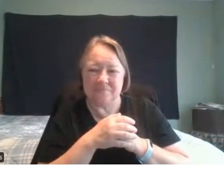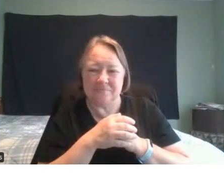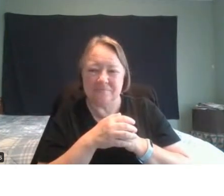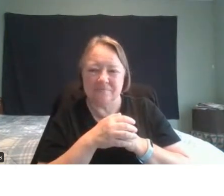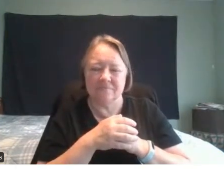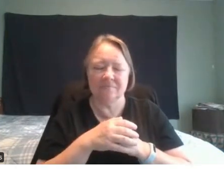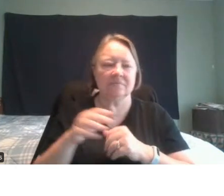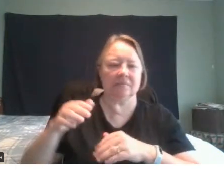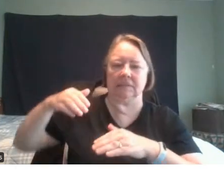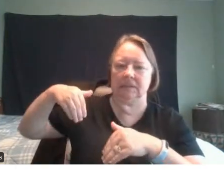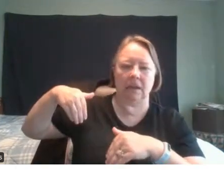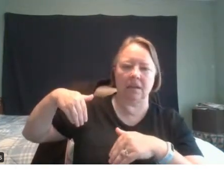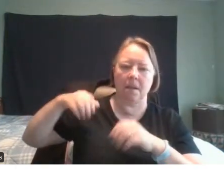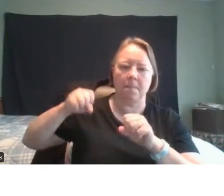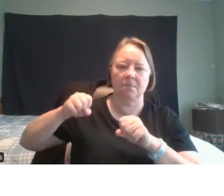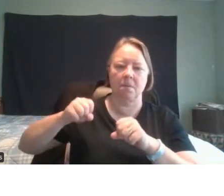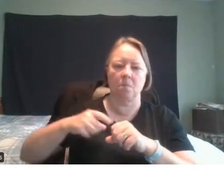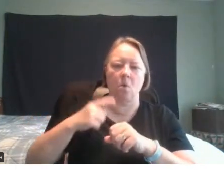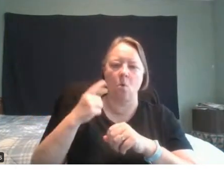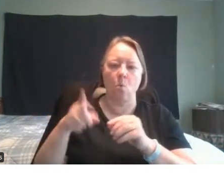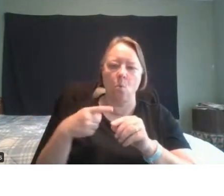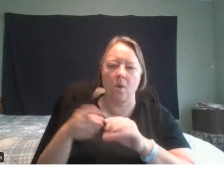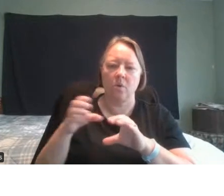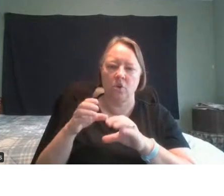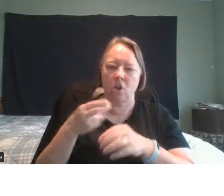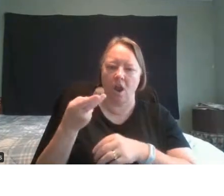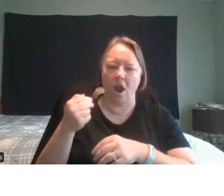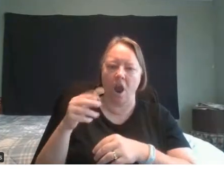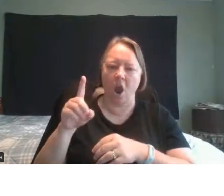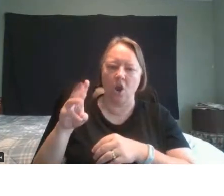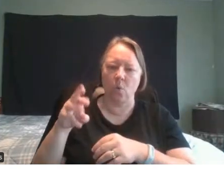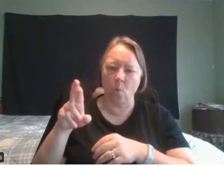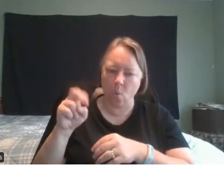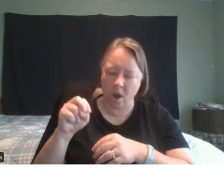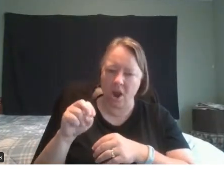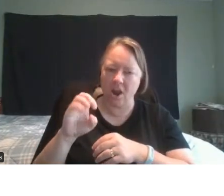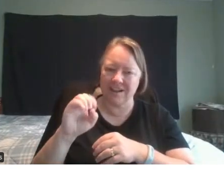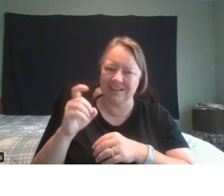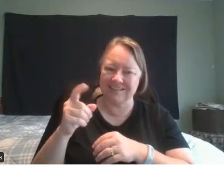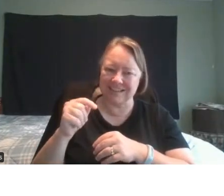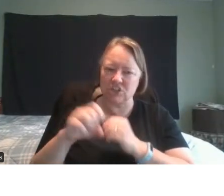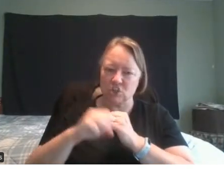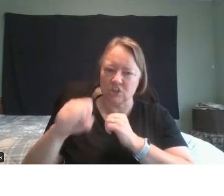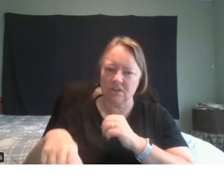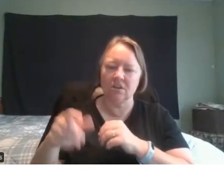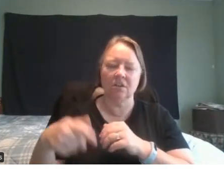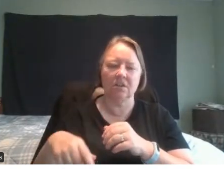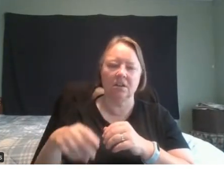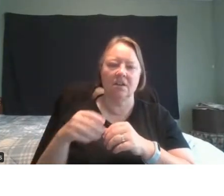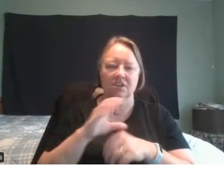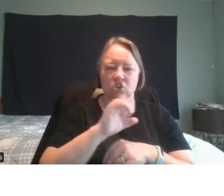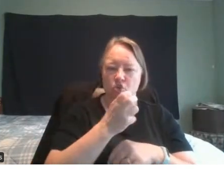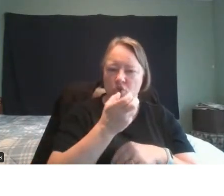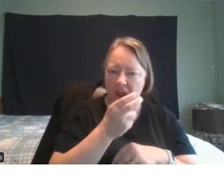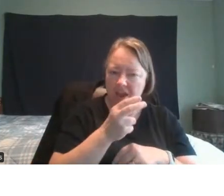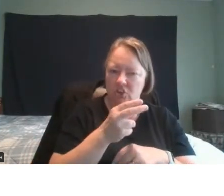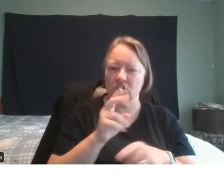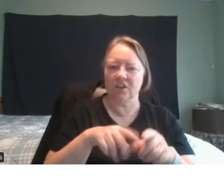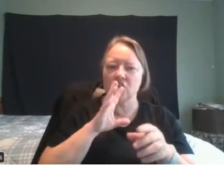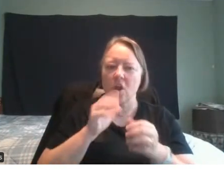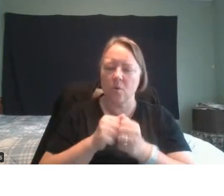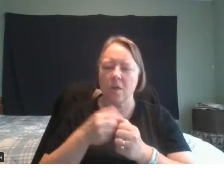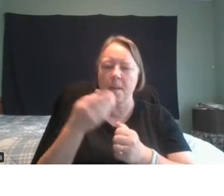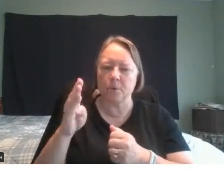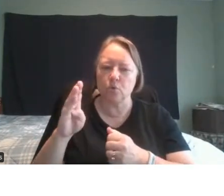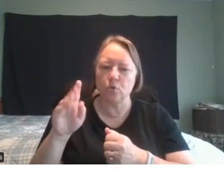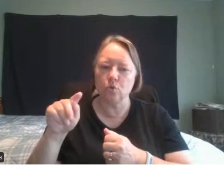Not currently possible, but once we do the hardware extensions, Scratch can talk to Bluetooth devices. OctoStudio could